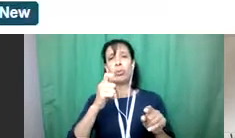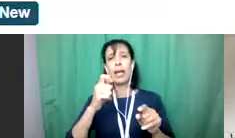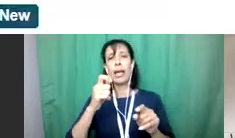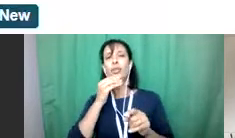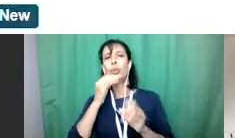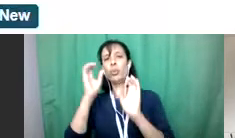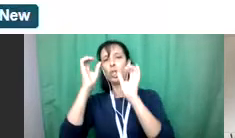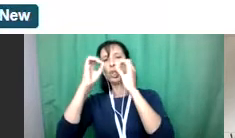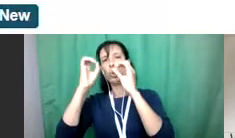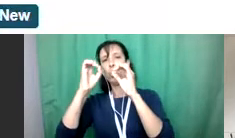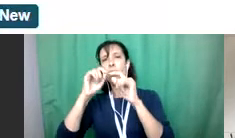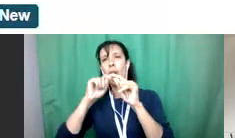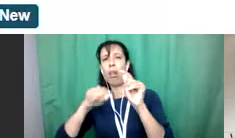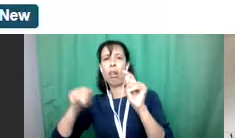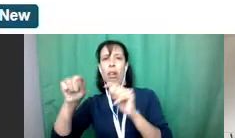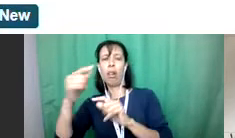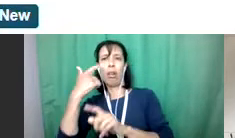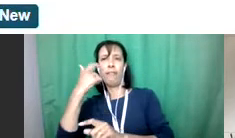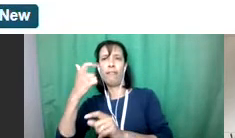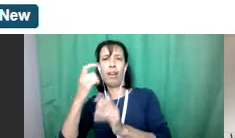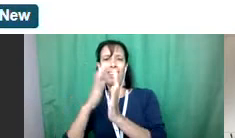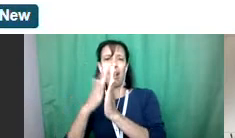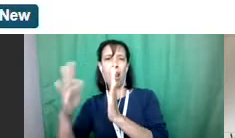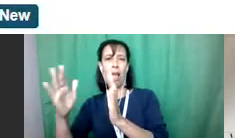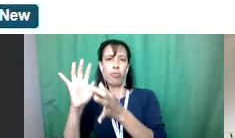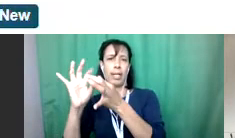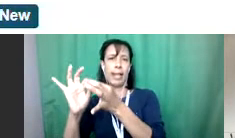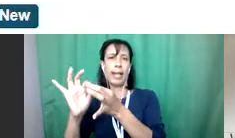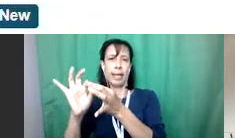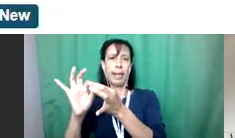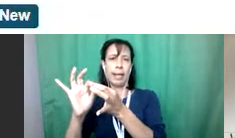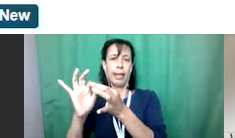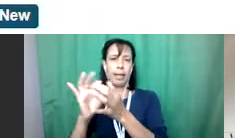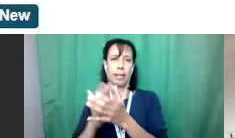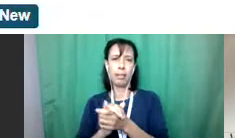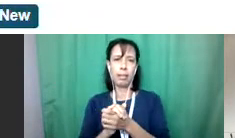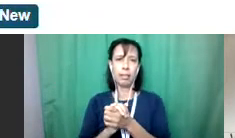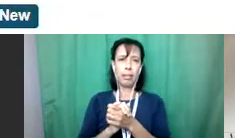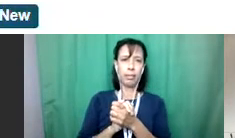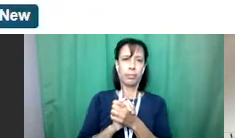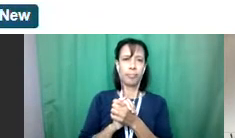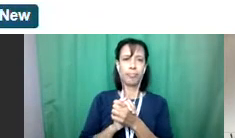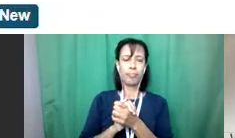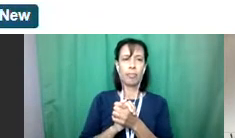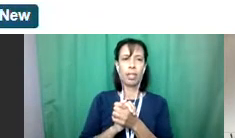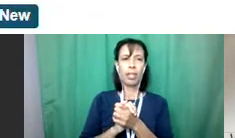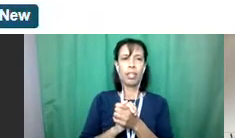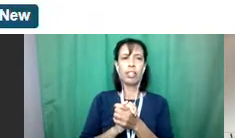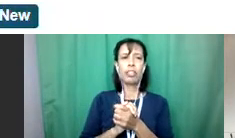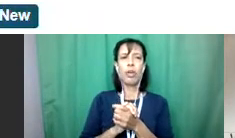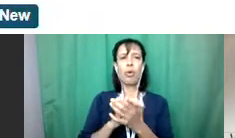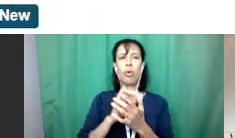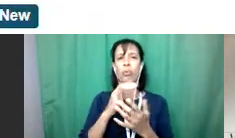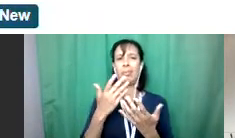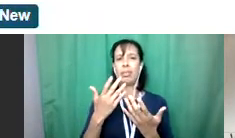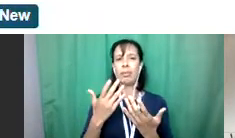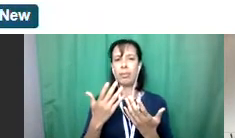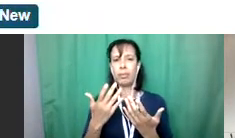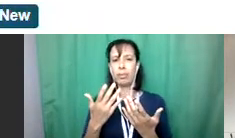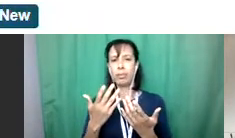up here as well. So I'm not going to do any chatting now. I don't want to get confused by that. Let me get rid of that there. No